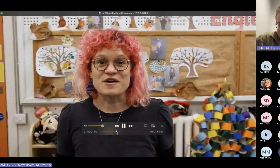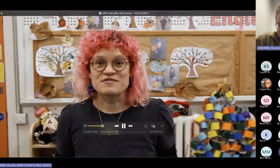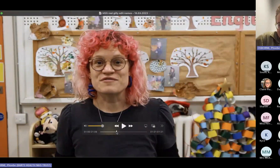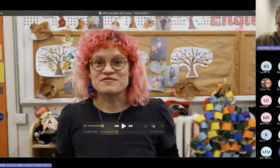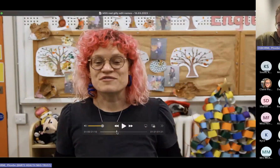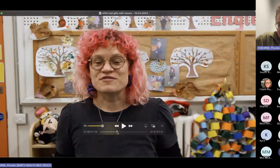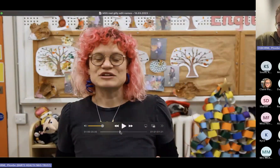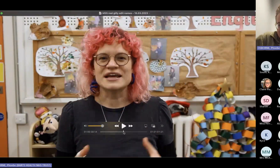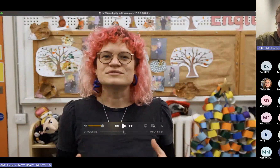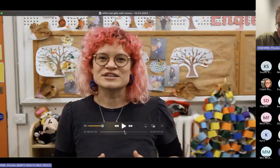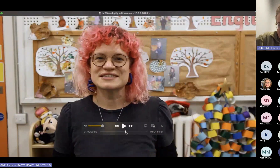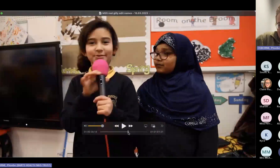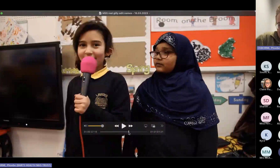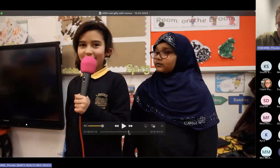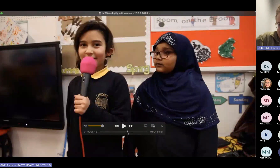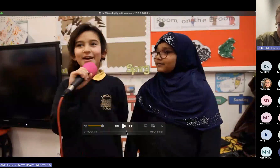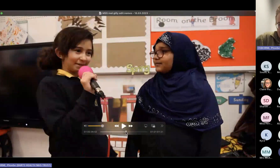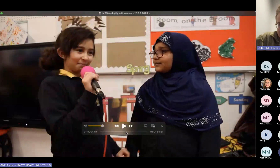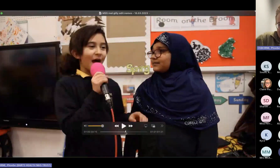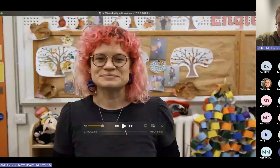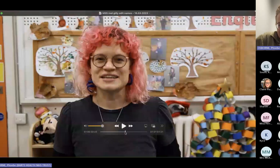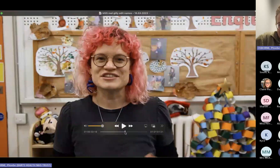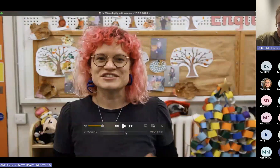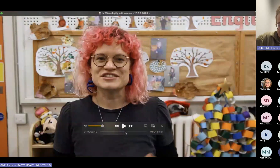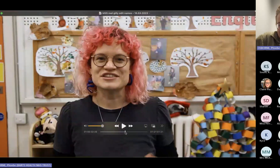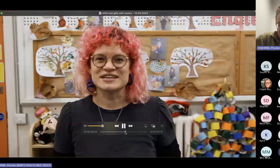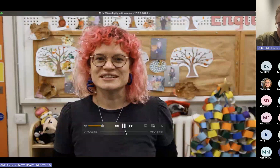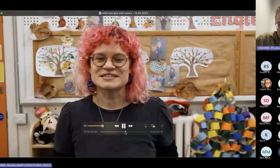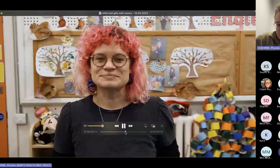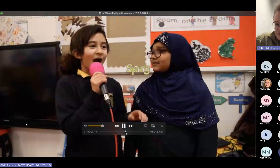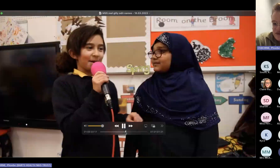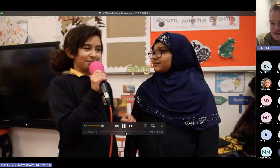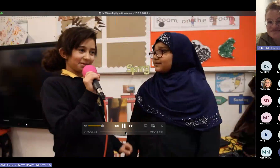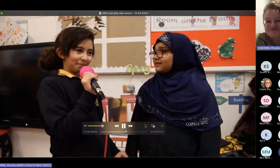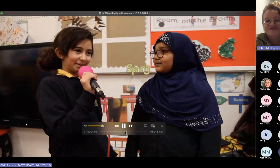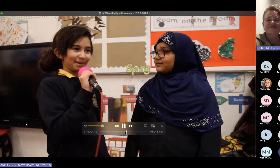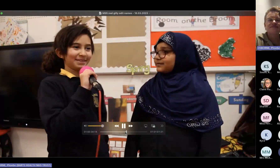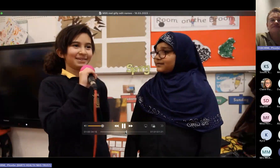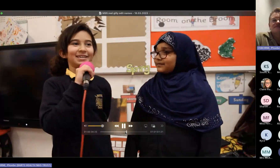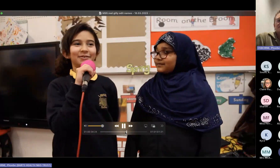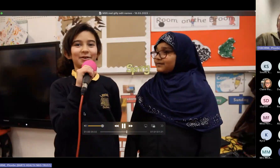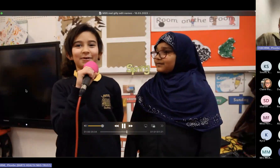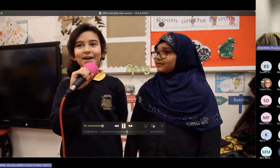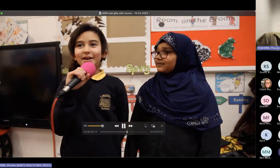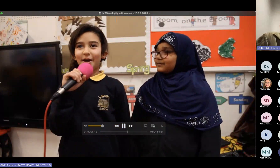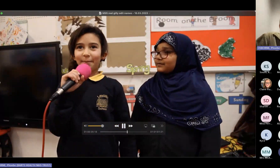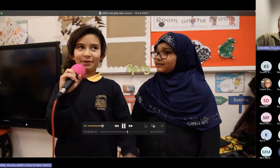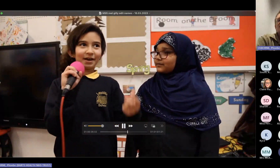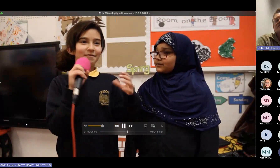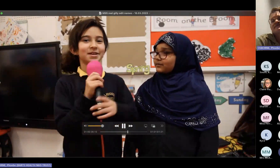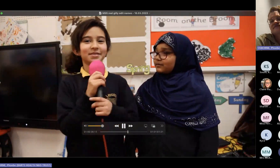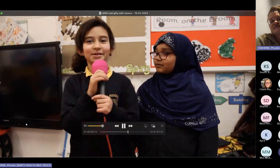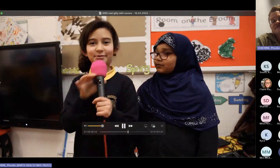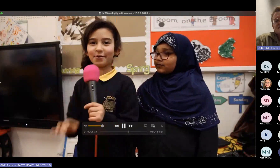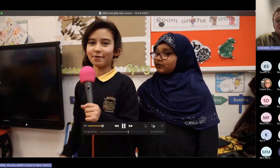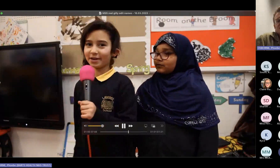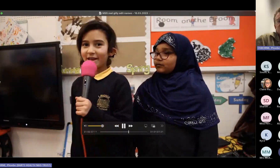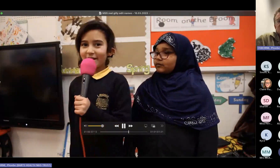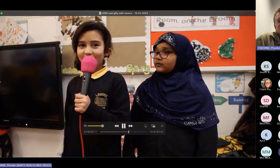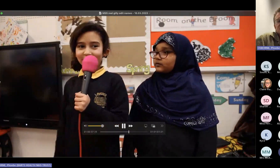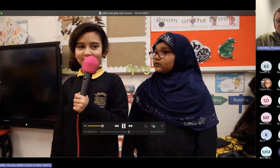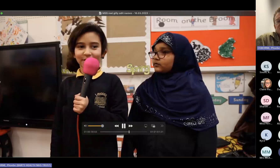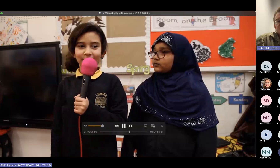Is beneficial and fun. I'm going to go as well to here. You've heard me talking. The best bit you get to record, you can read